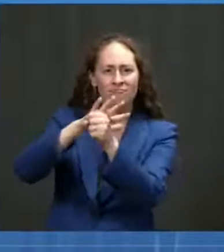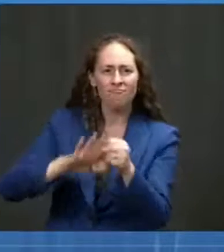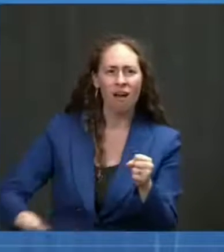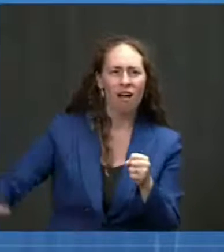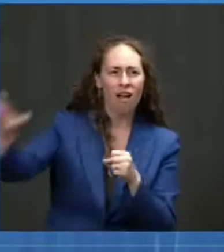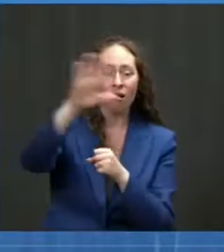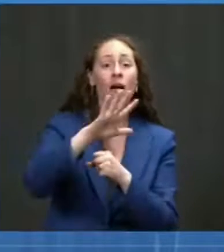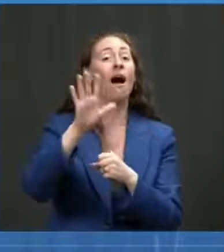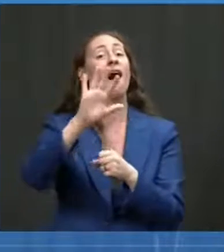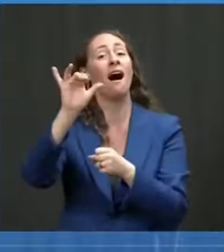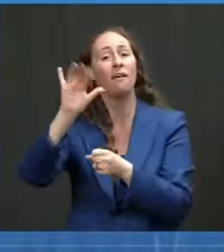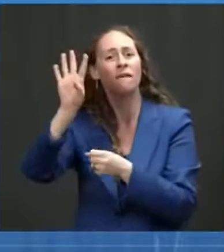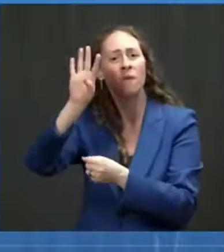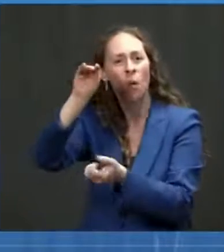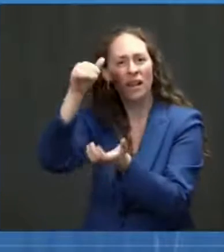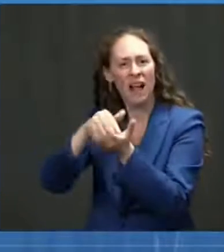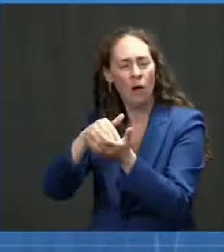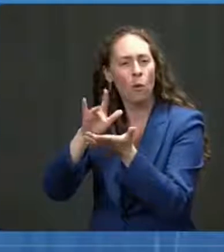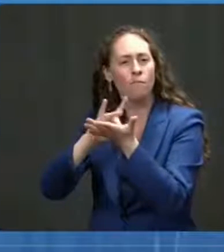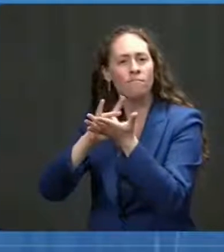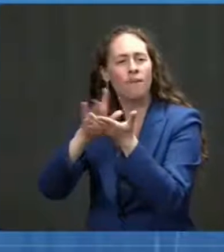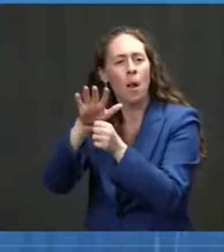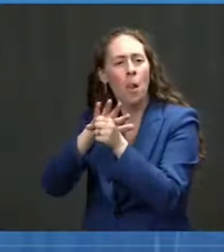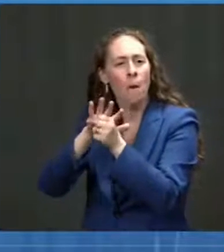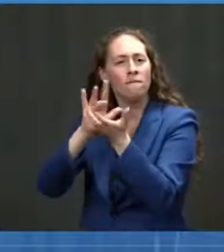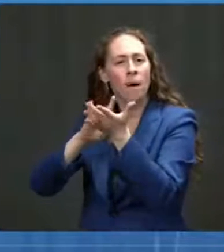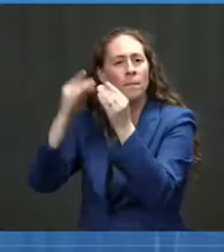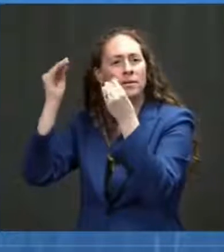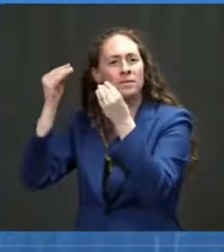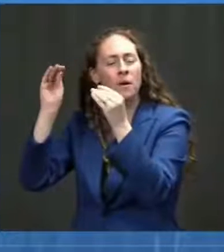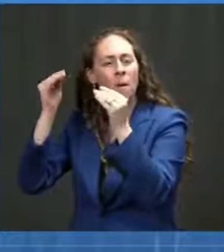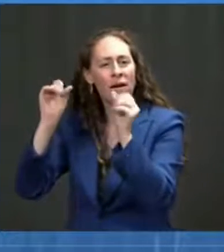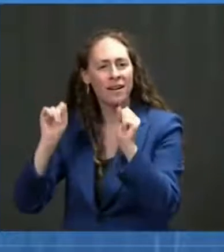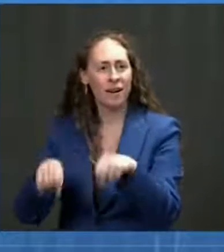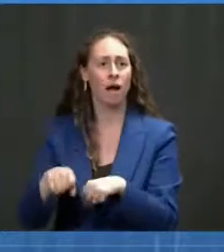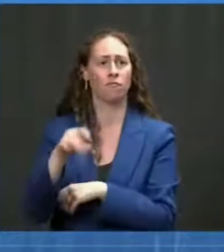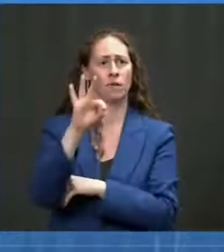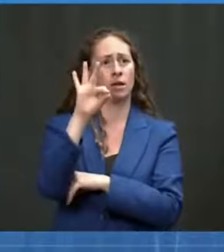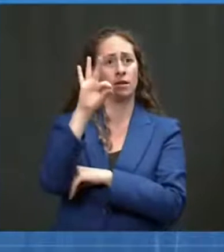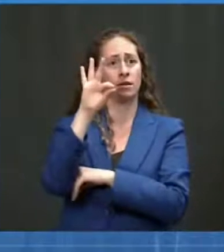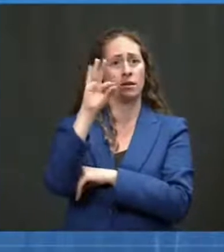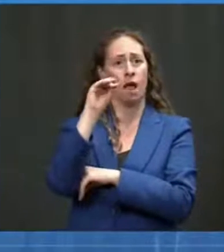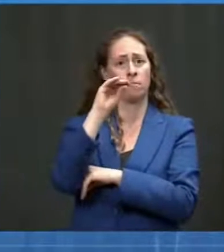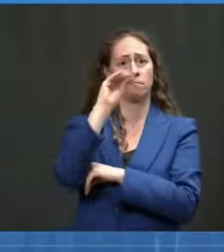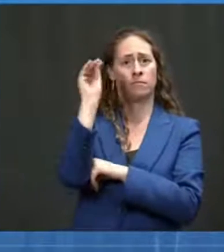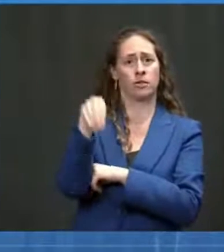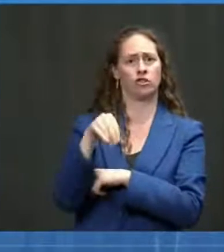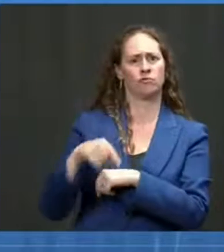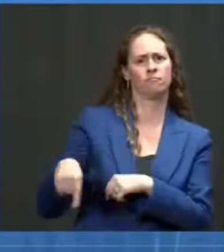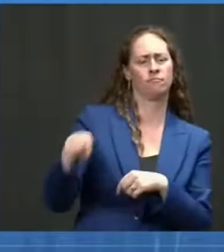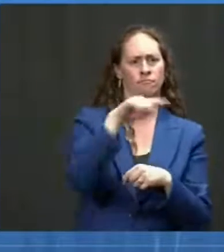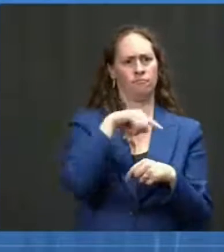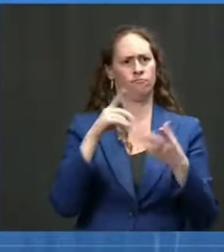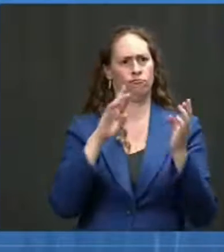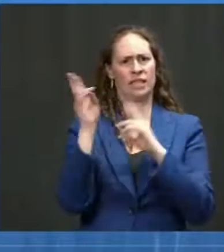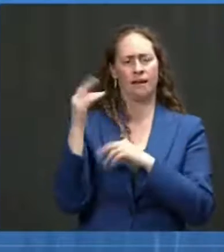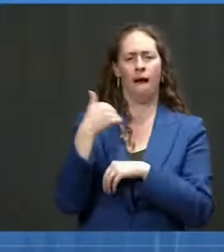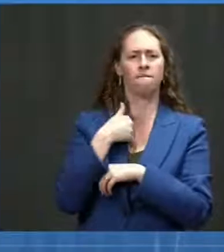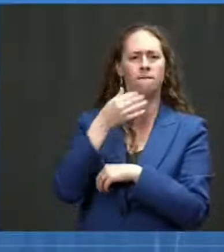pharmacies. In fact, 90% of Americans have a vaccine site within 5 miles of where they